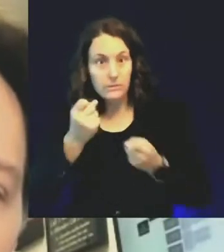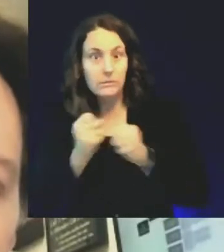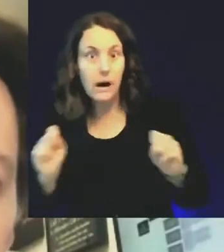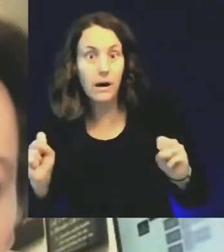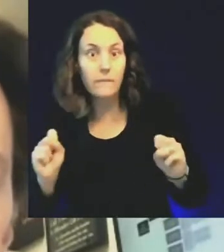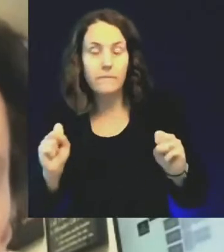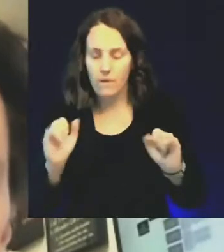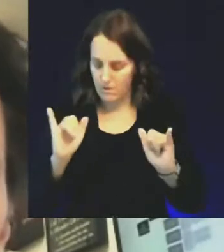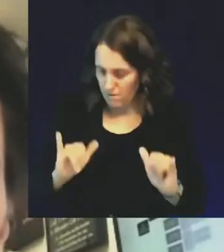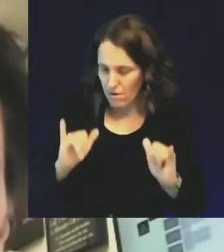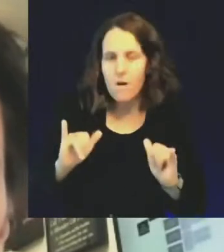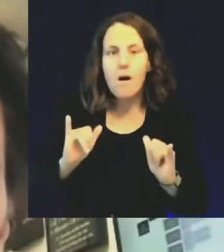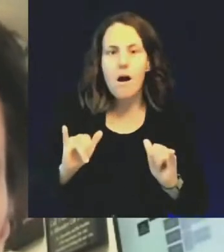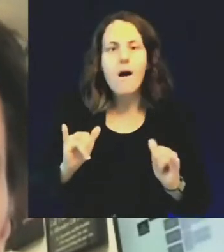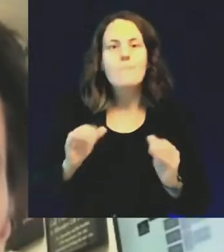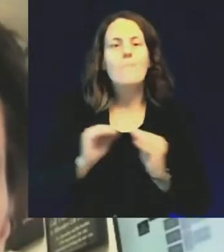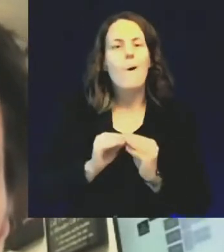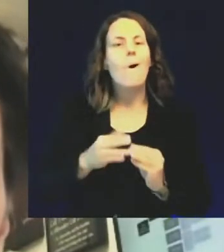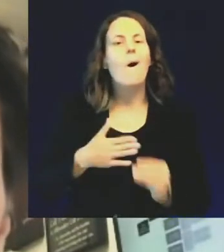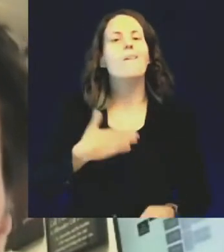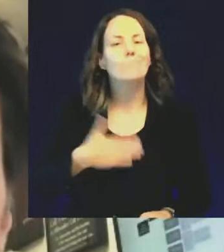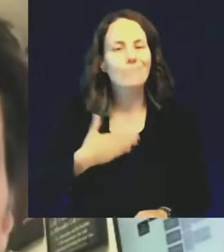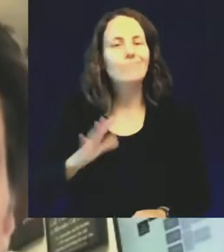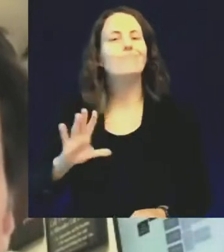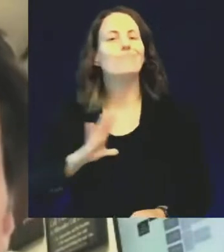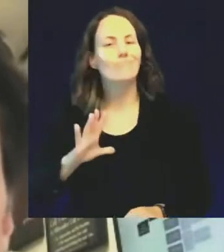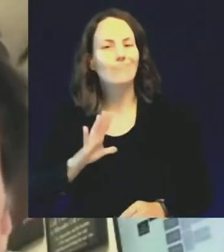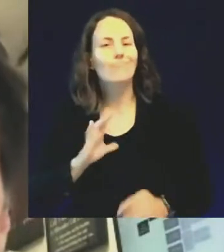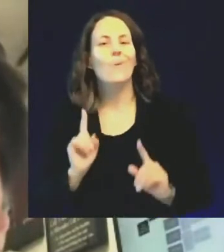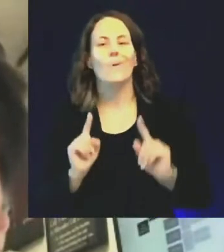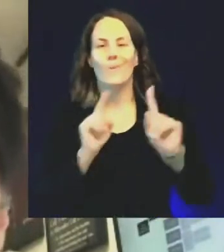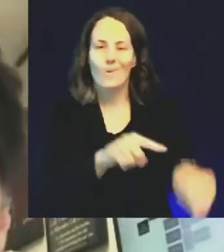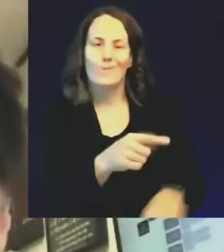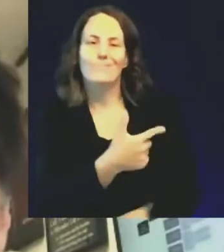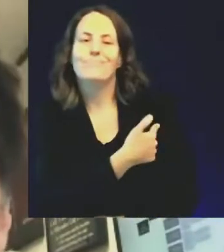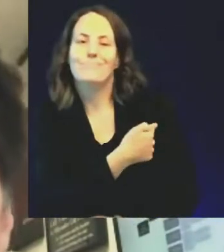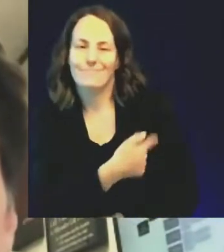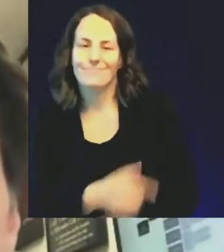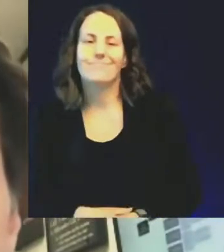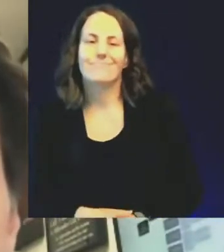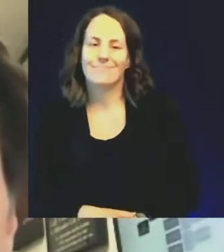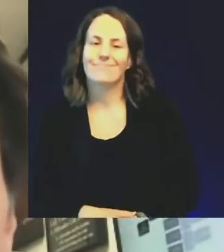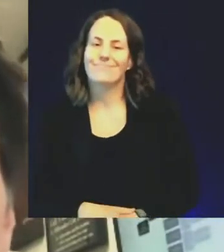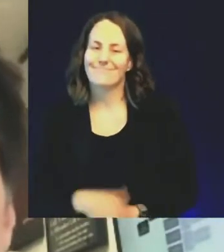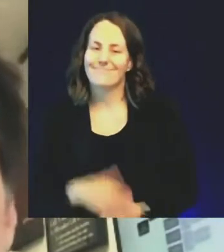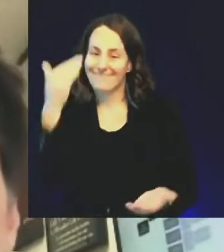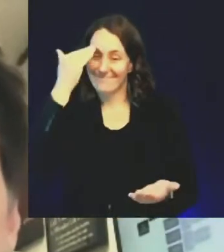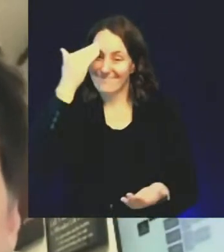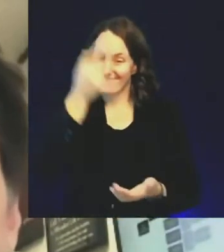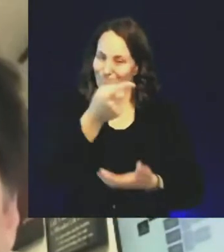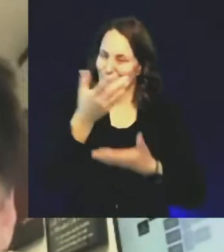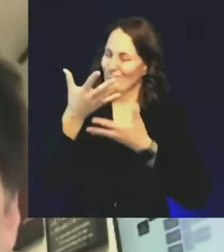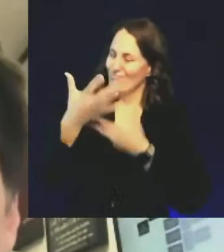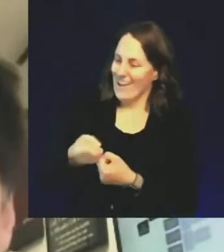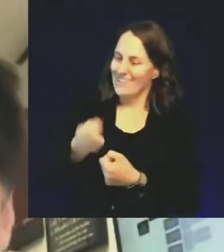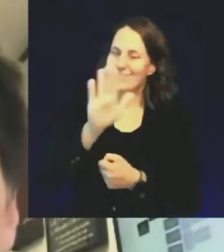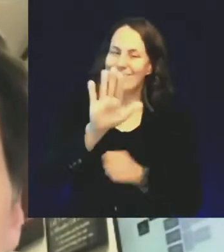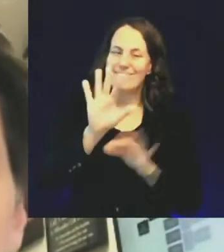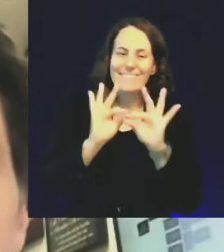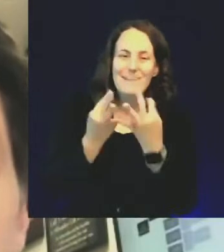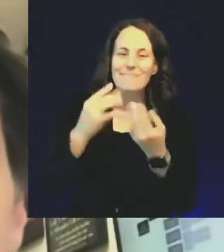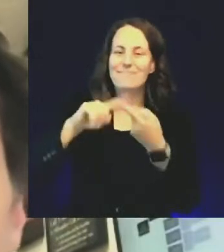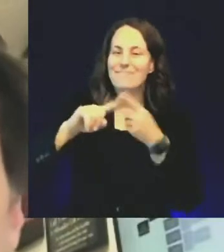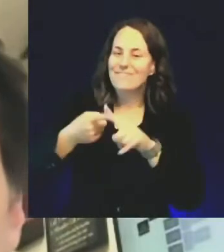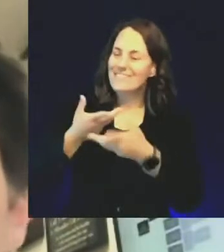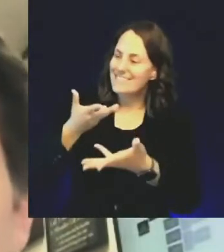the having a good experience with a vaccine and being confident, sharing that story with someone who's having questions can be a good service, can be a